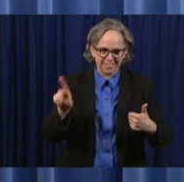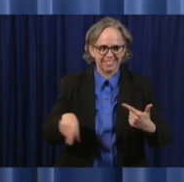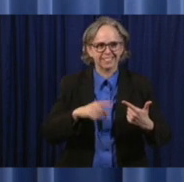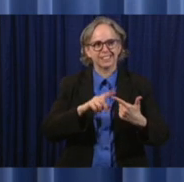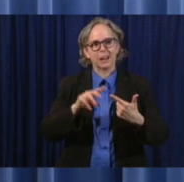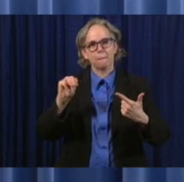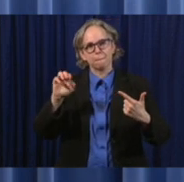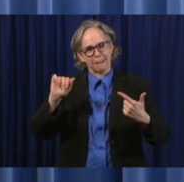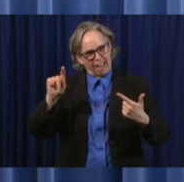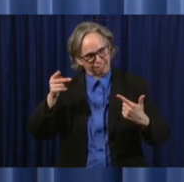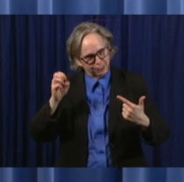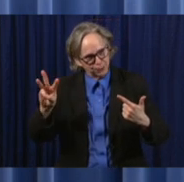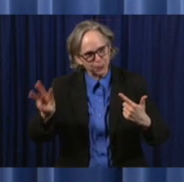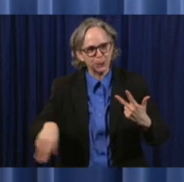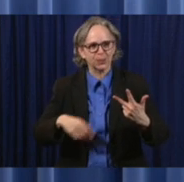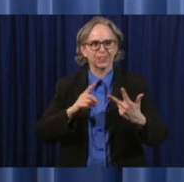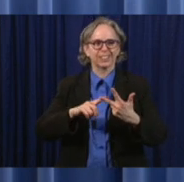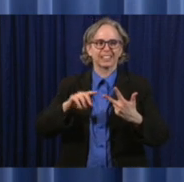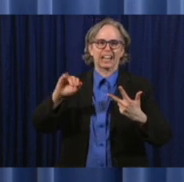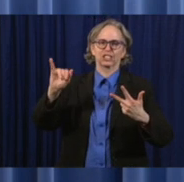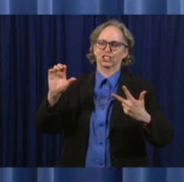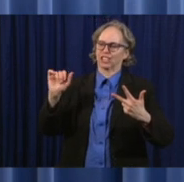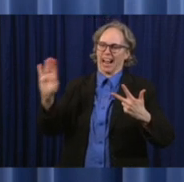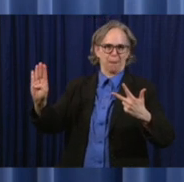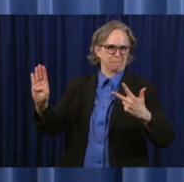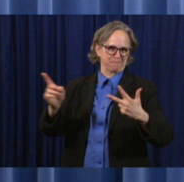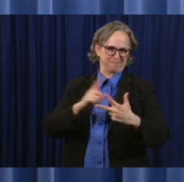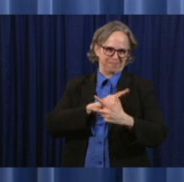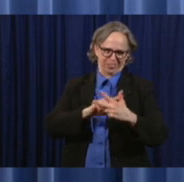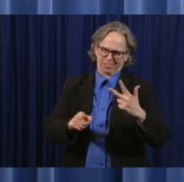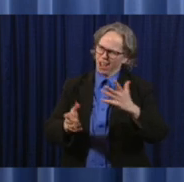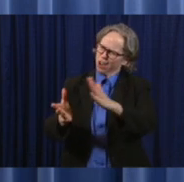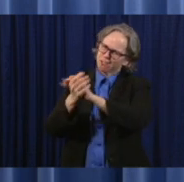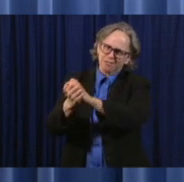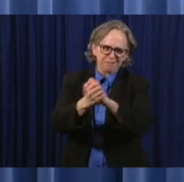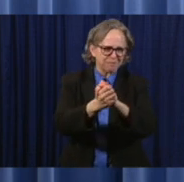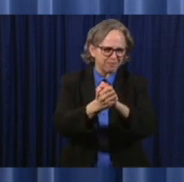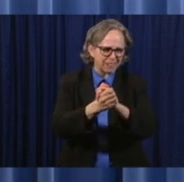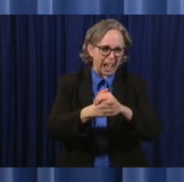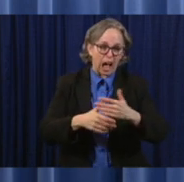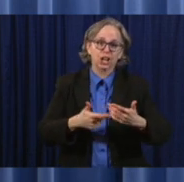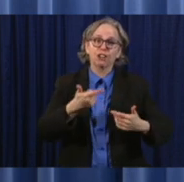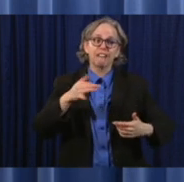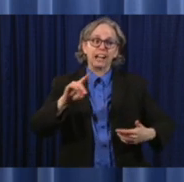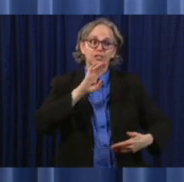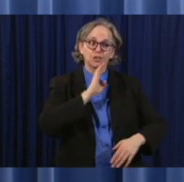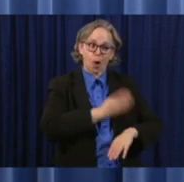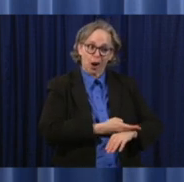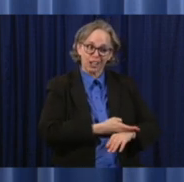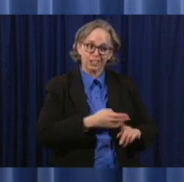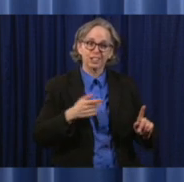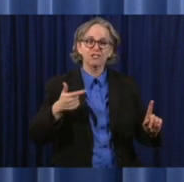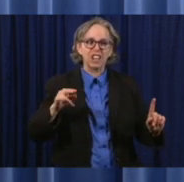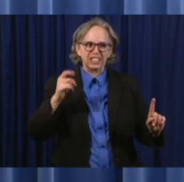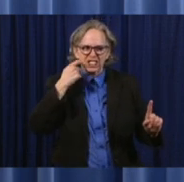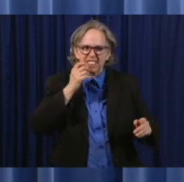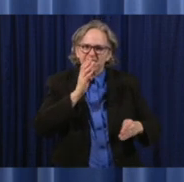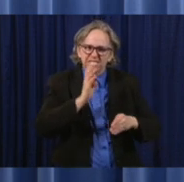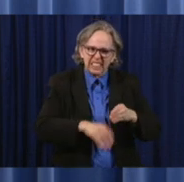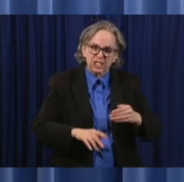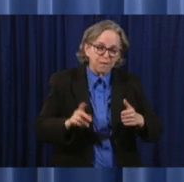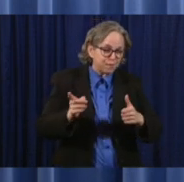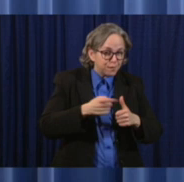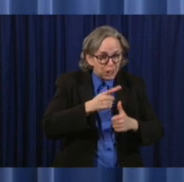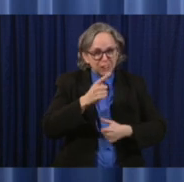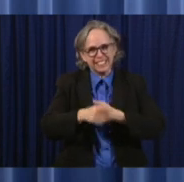them. Our granddaughter Grace is also finishing up her first year at Miami University, and our grandson